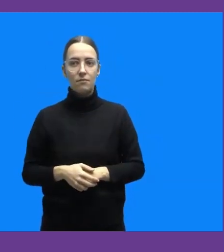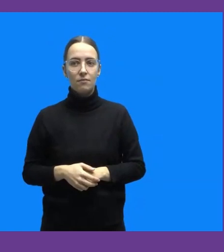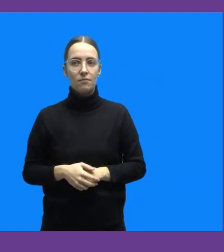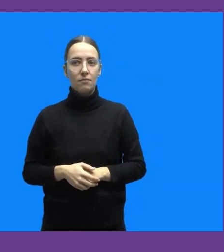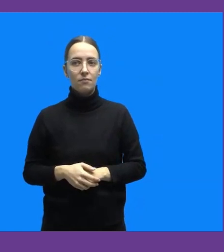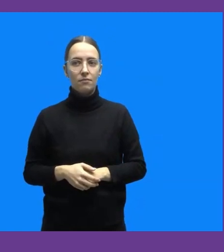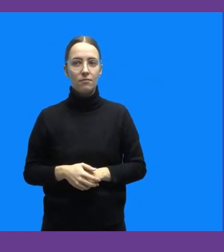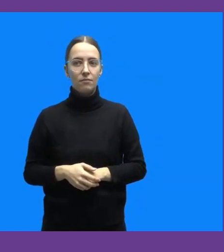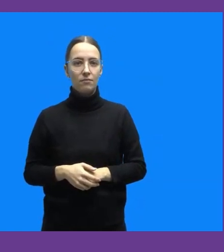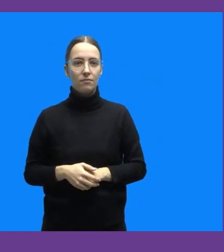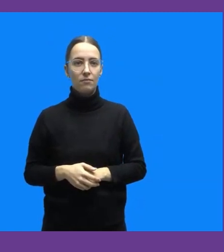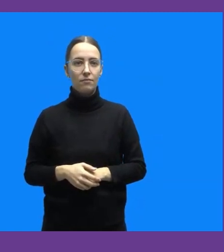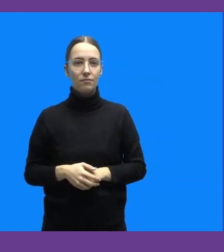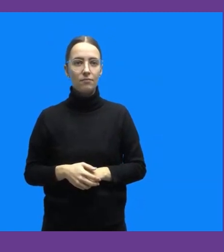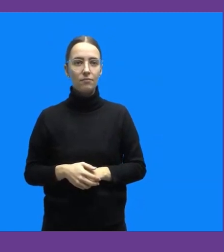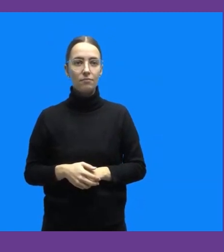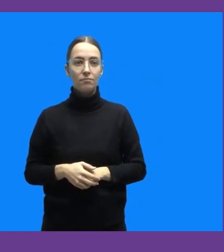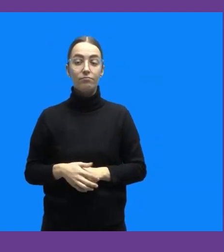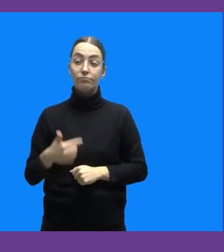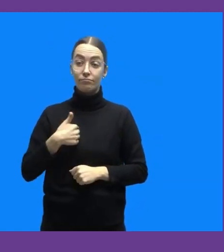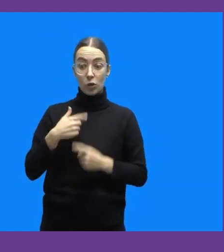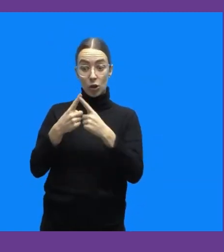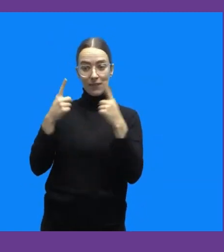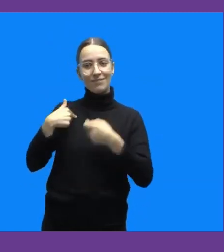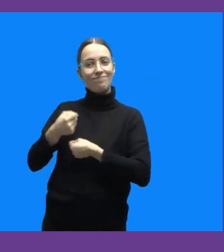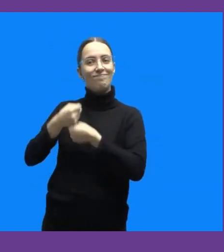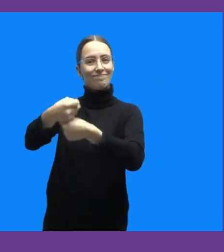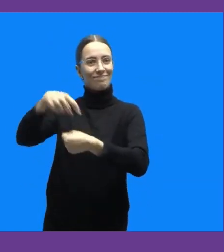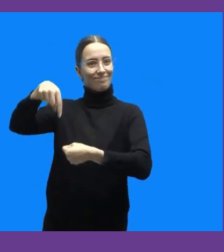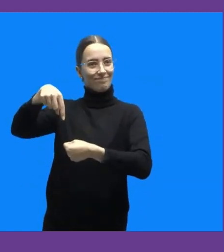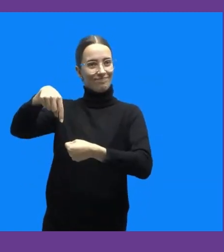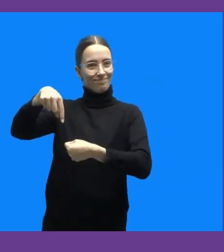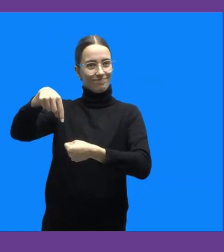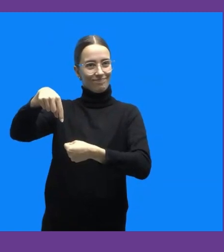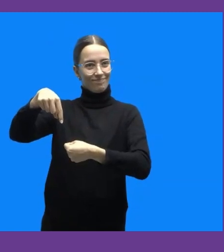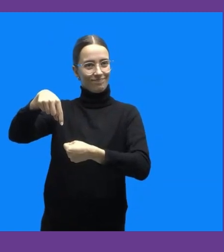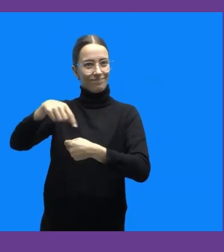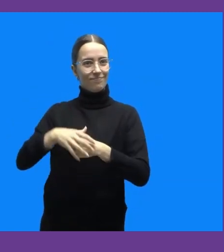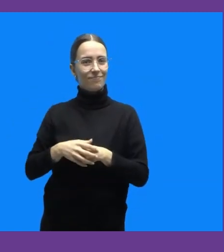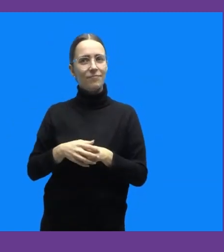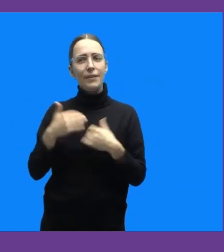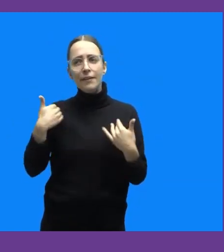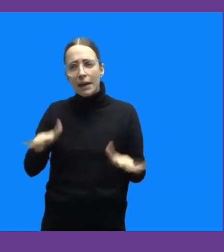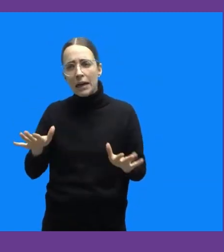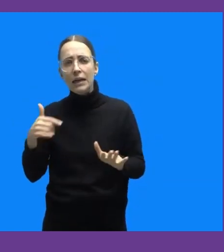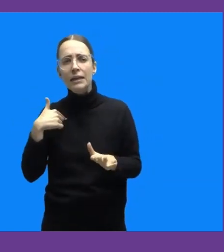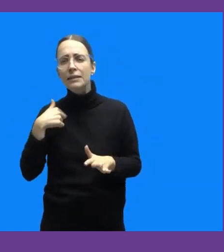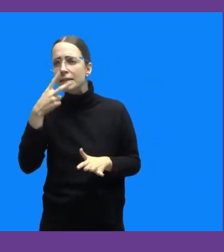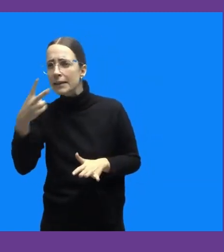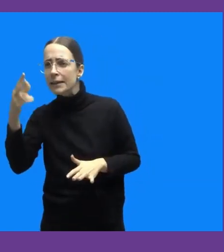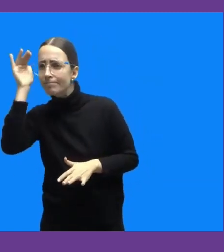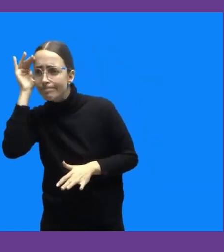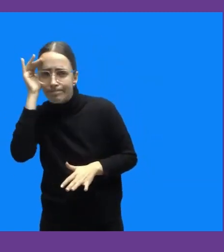or authorities of any kind, I will be a little bit, I don't know if terrified, but fear